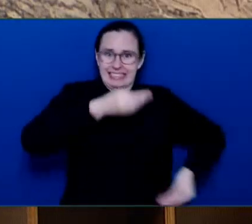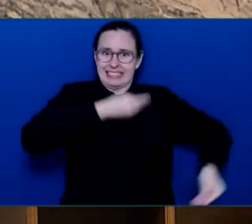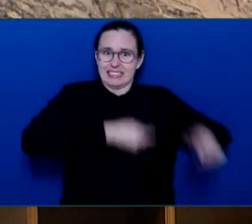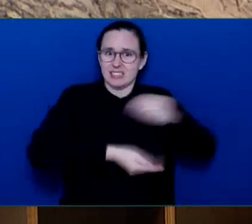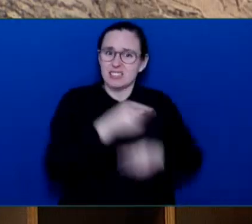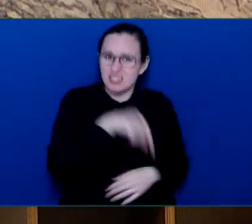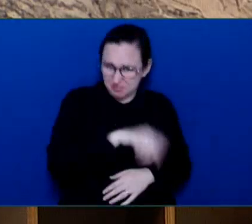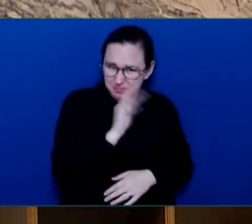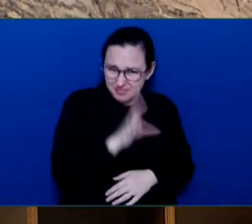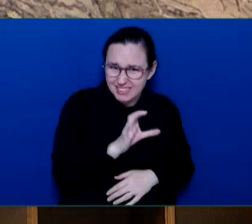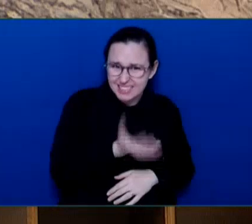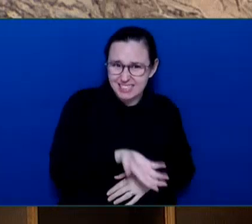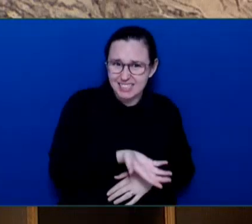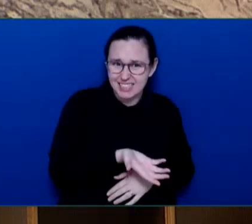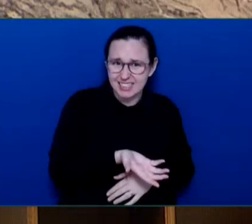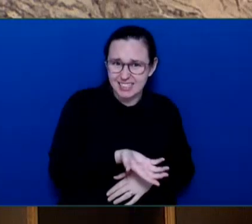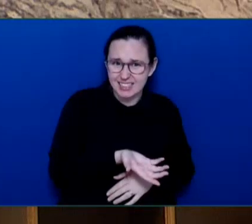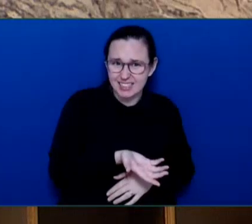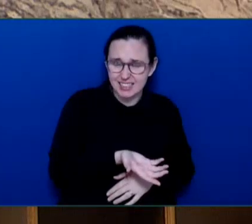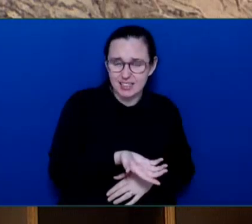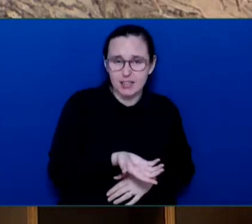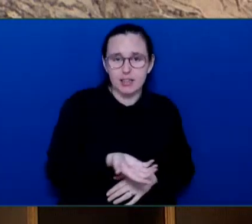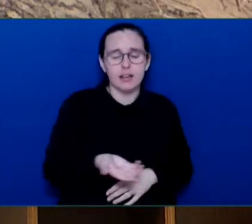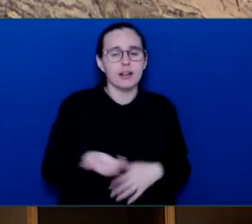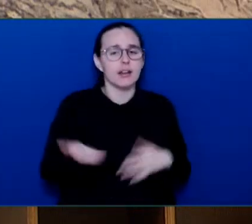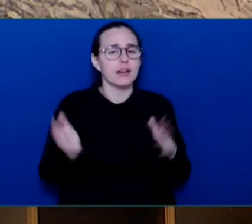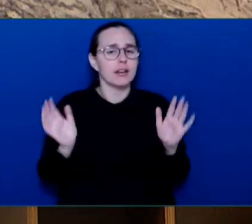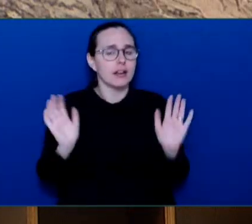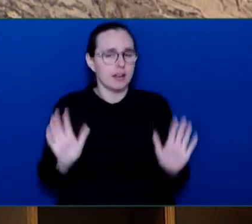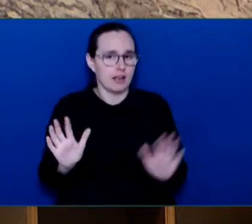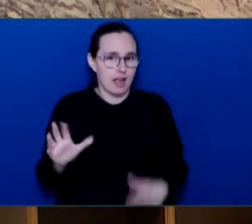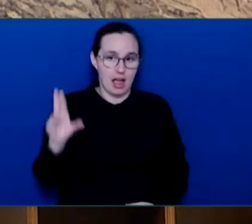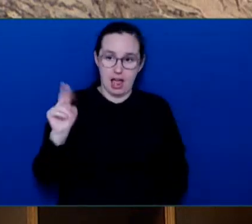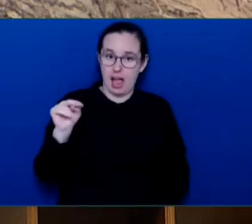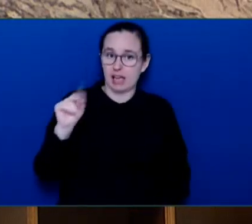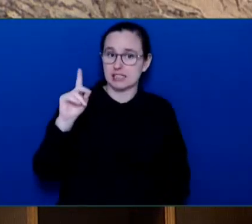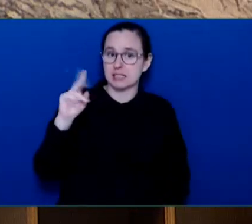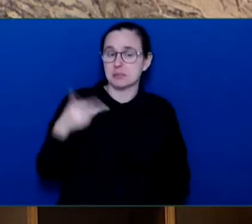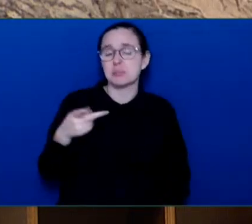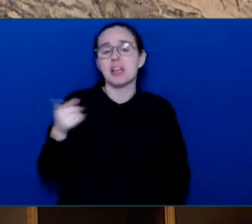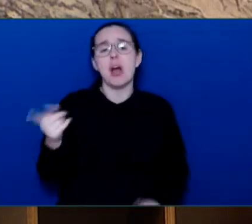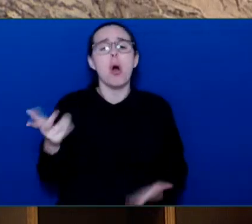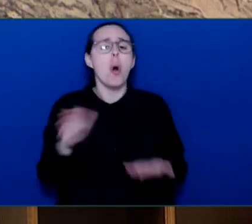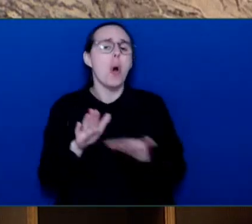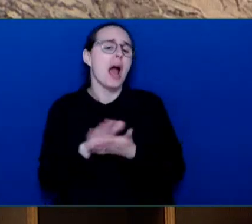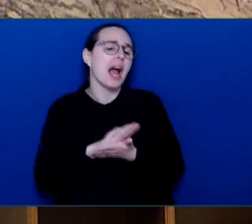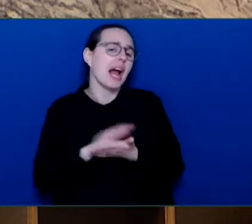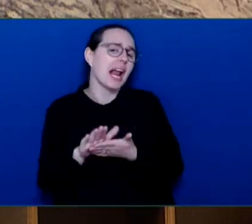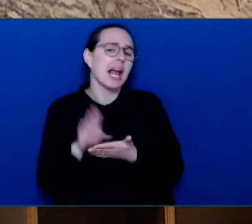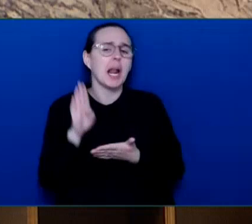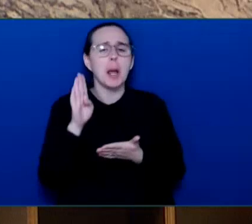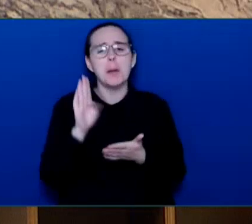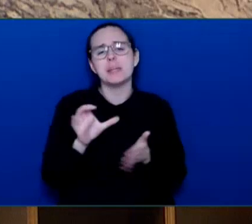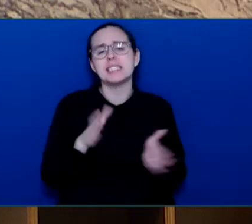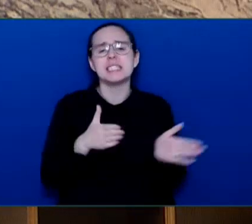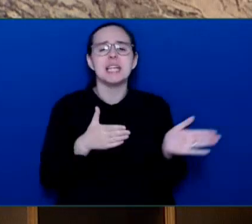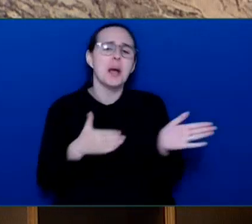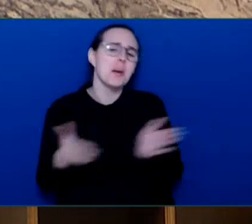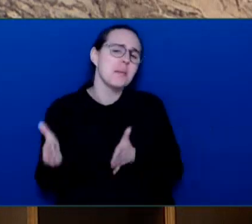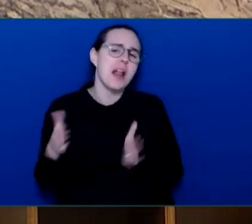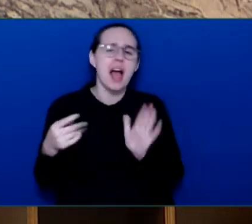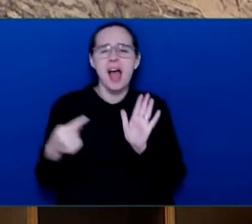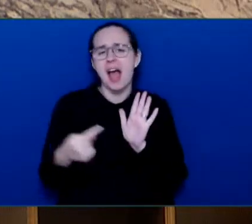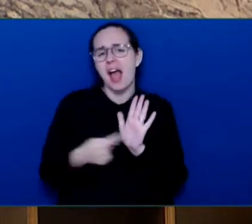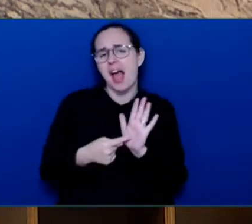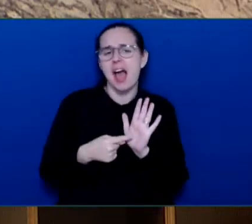the NDP's so-called Clean BC scheme, on a go-forward basis, is a direct threat to the well-being of British